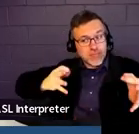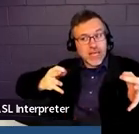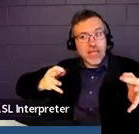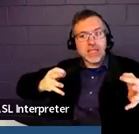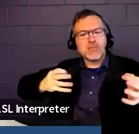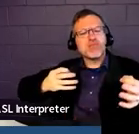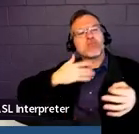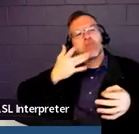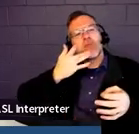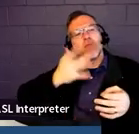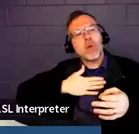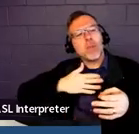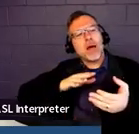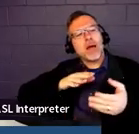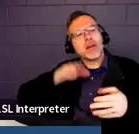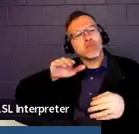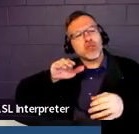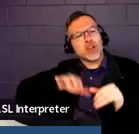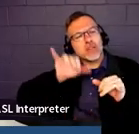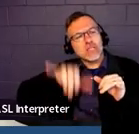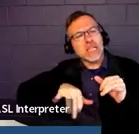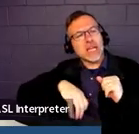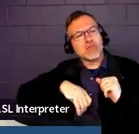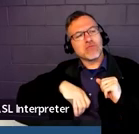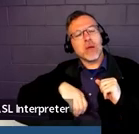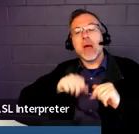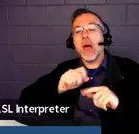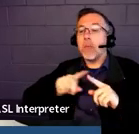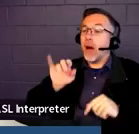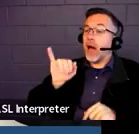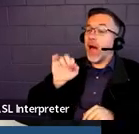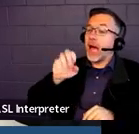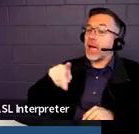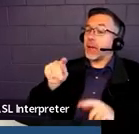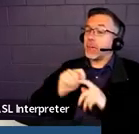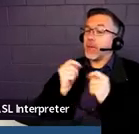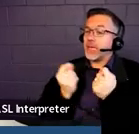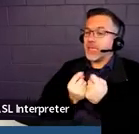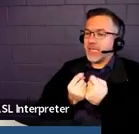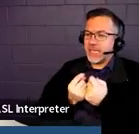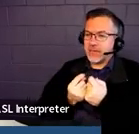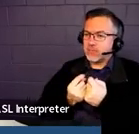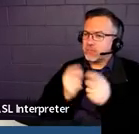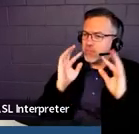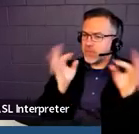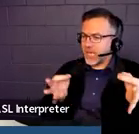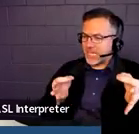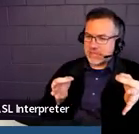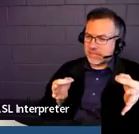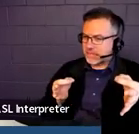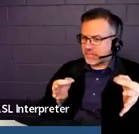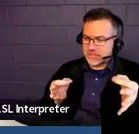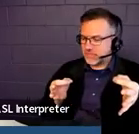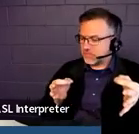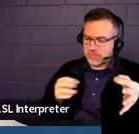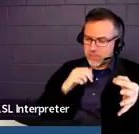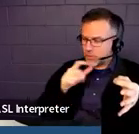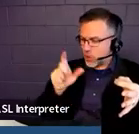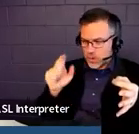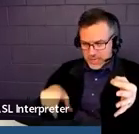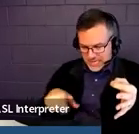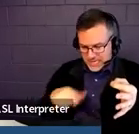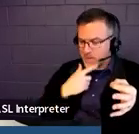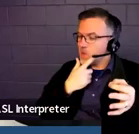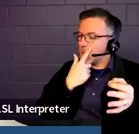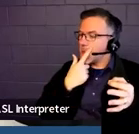stay, but the IEP team determines that it's not needed or not necessary,